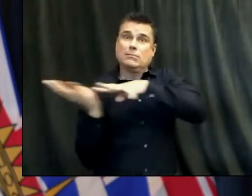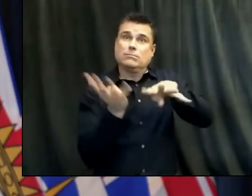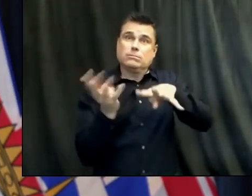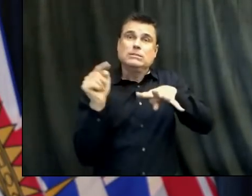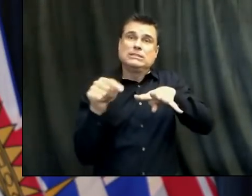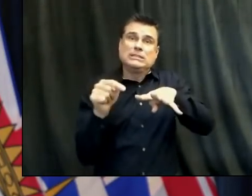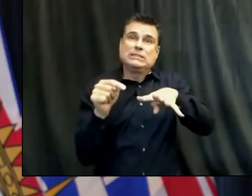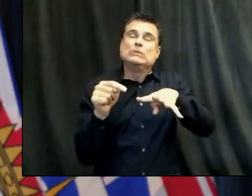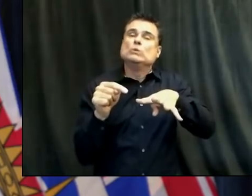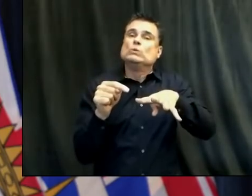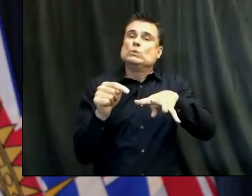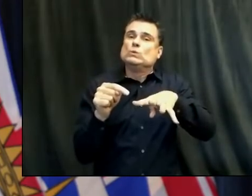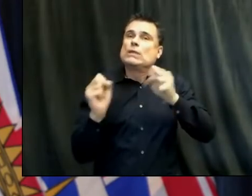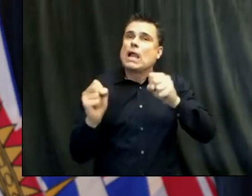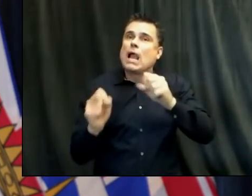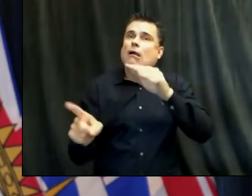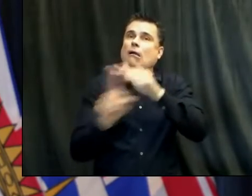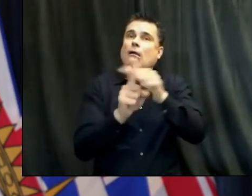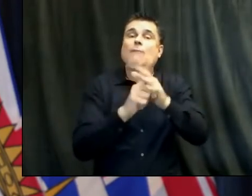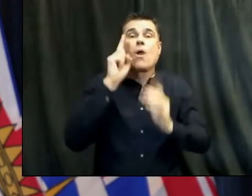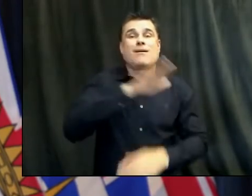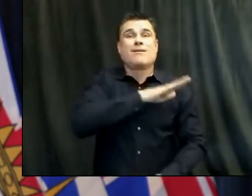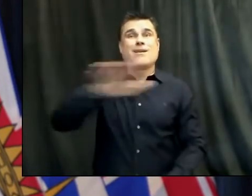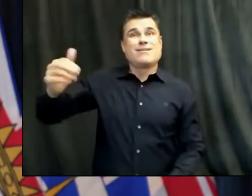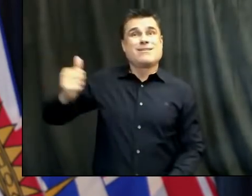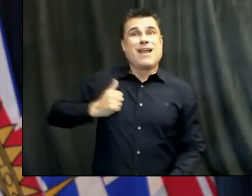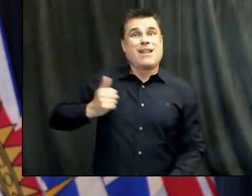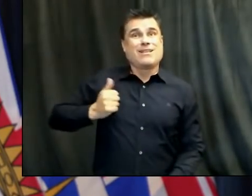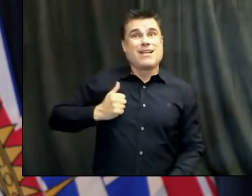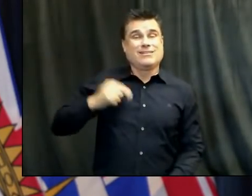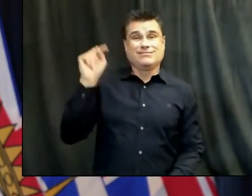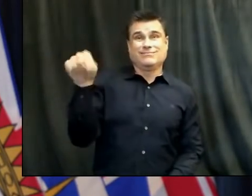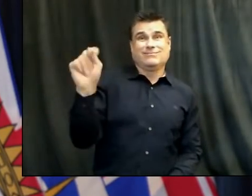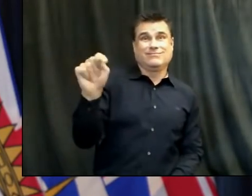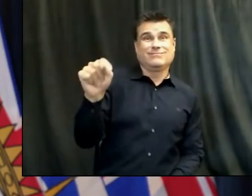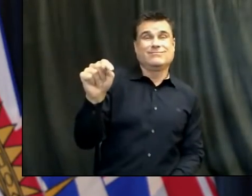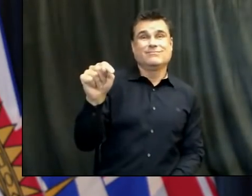well. Sure. I'm confident that Canada